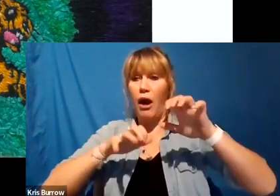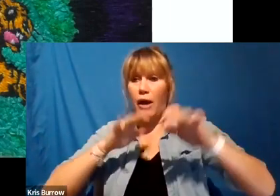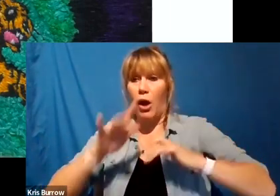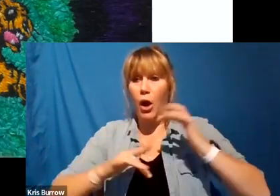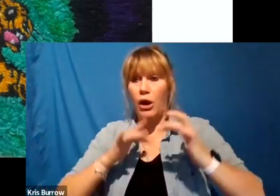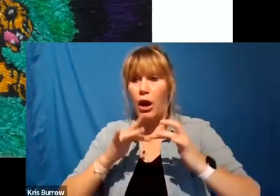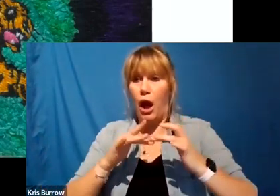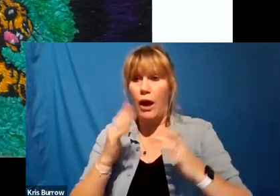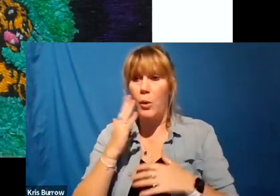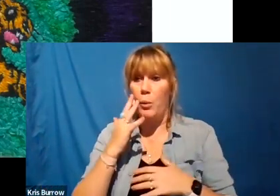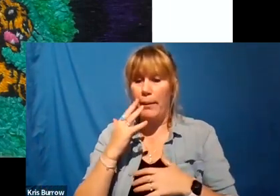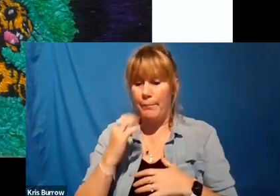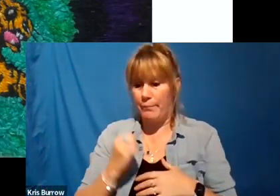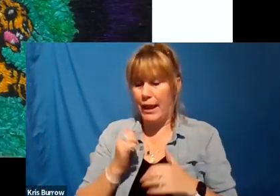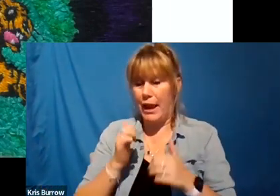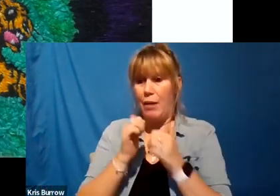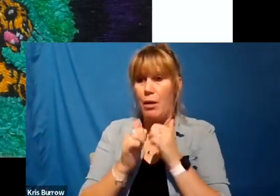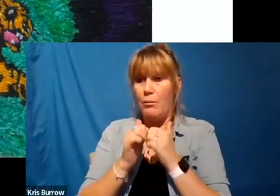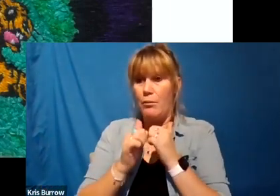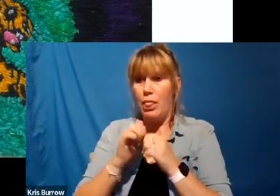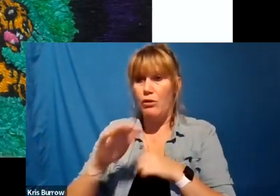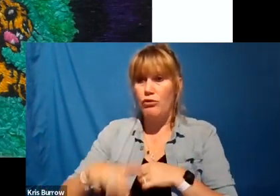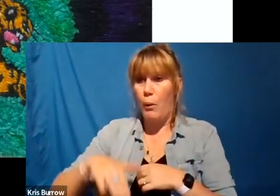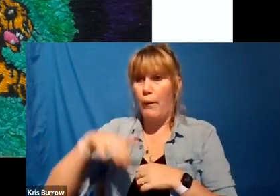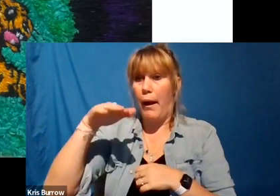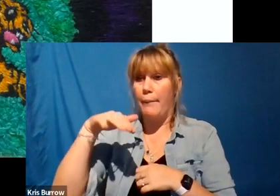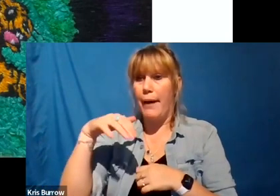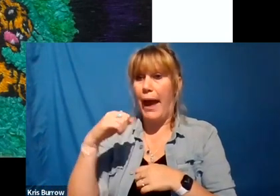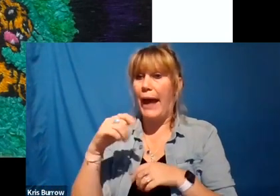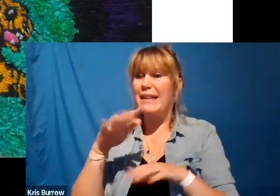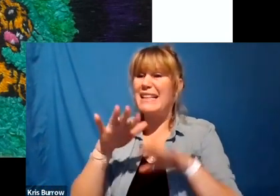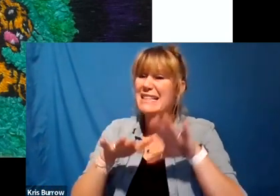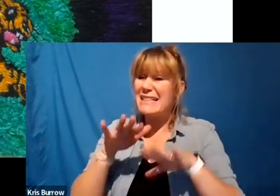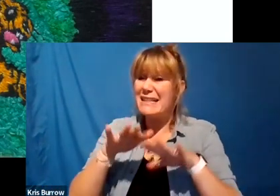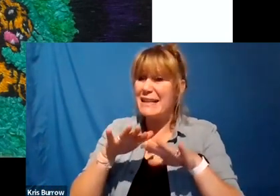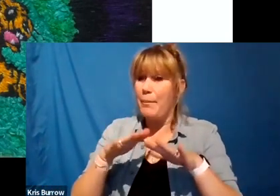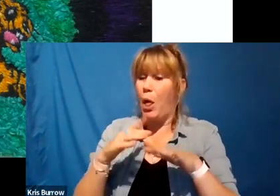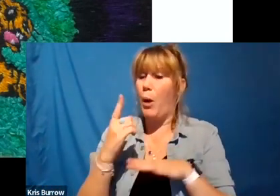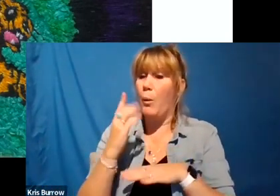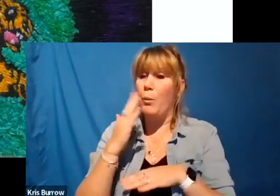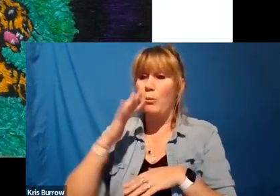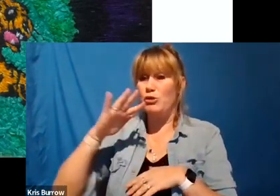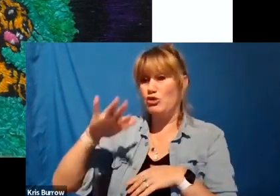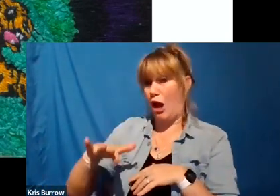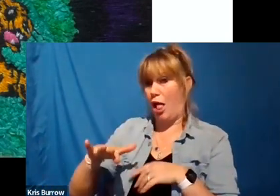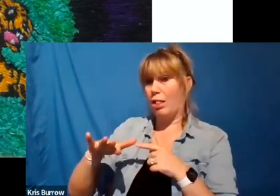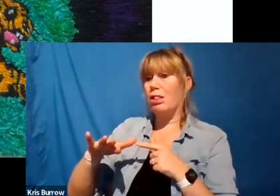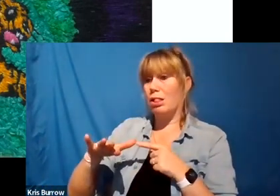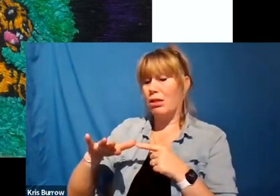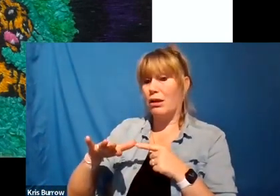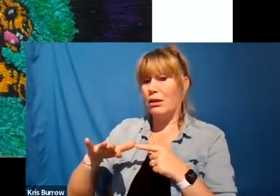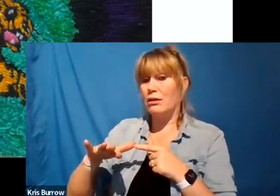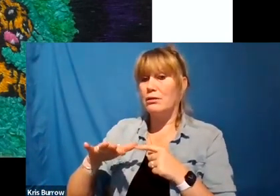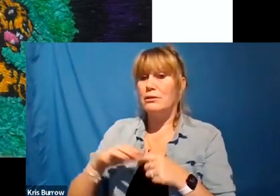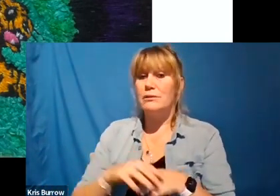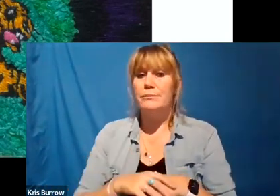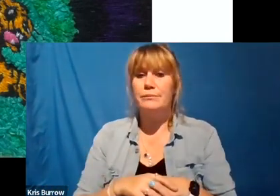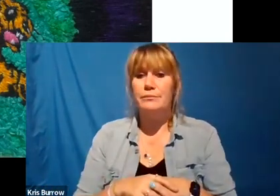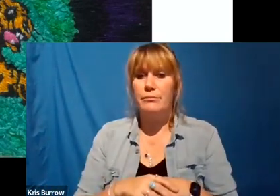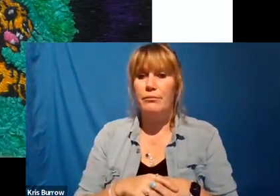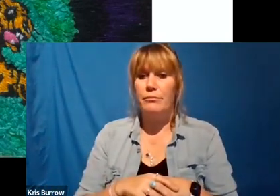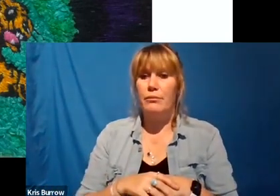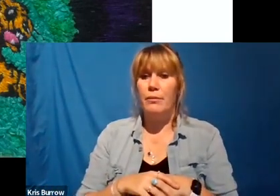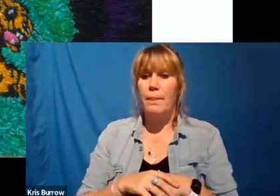growing up in a childhood bedroom, which was pretty much the same except on a blue rather than a green background, fell to